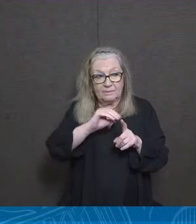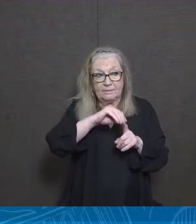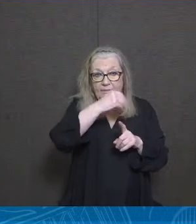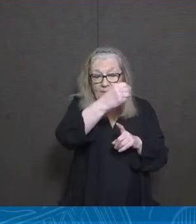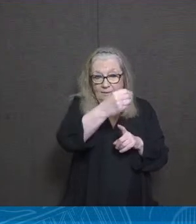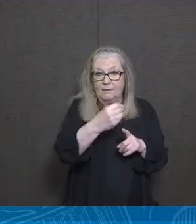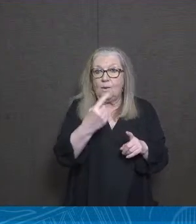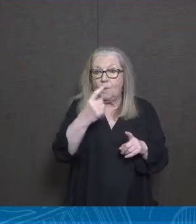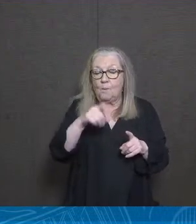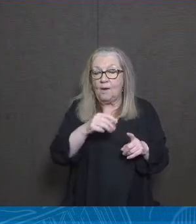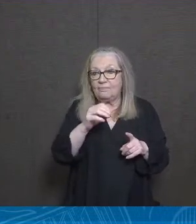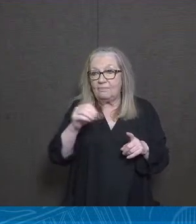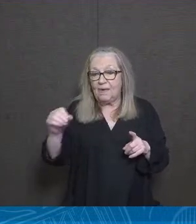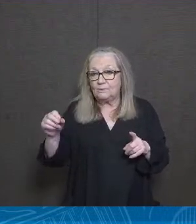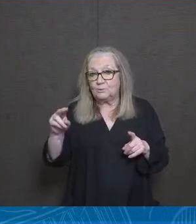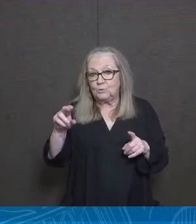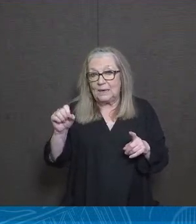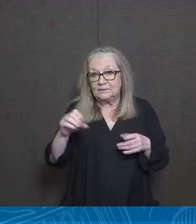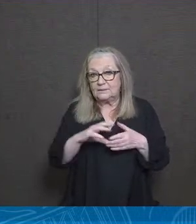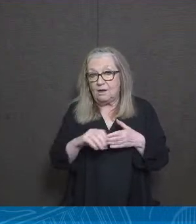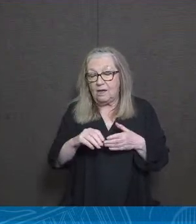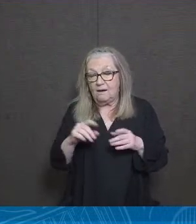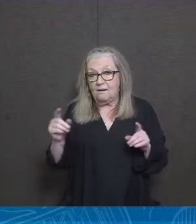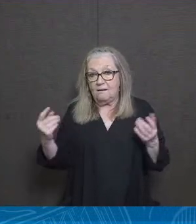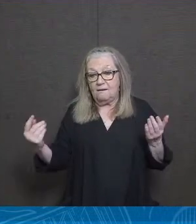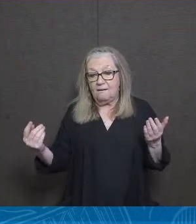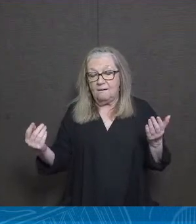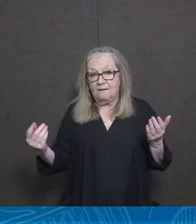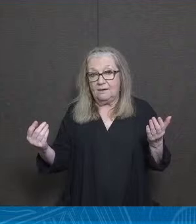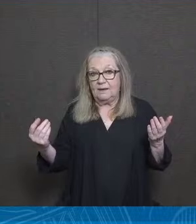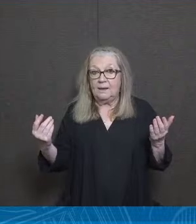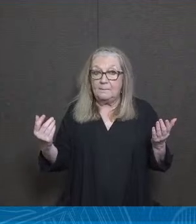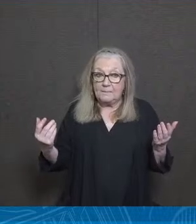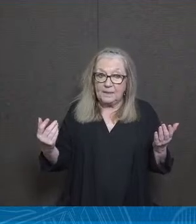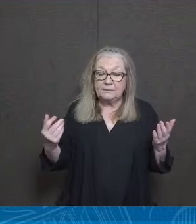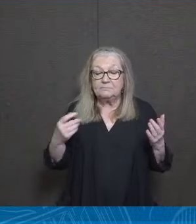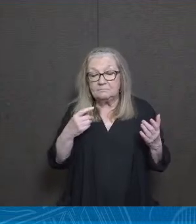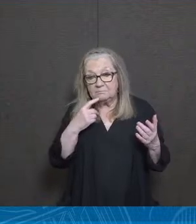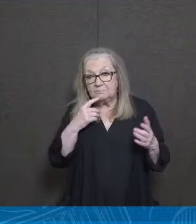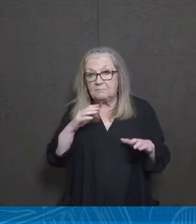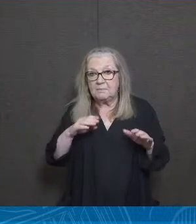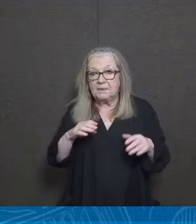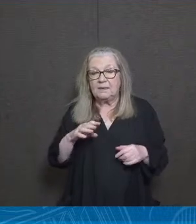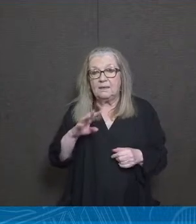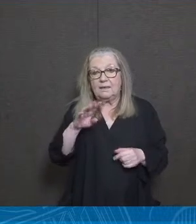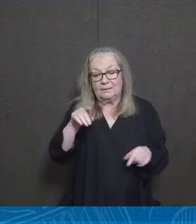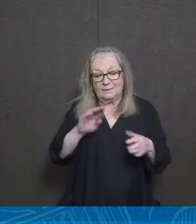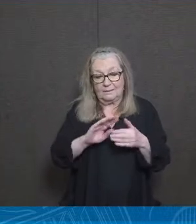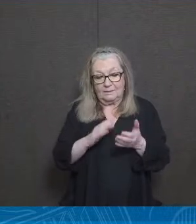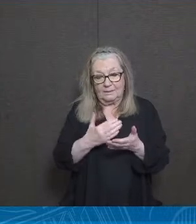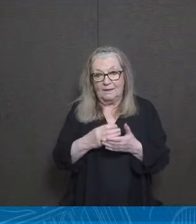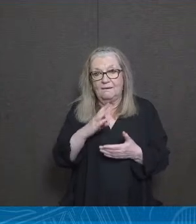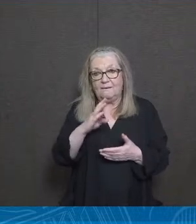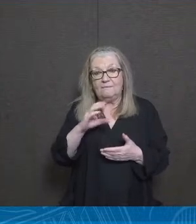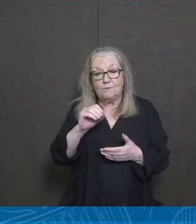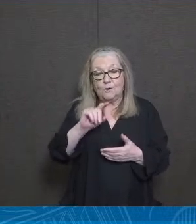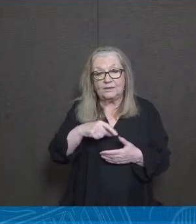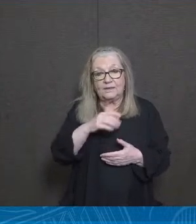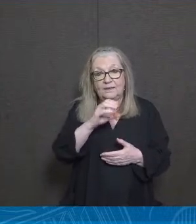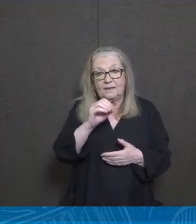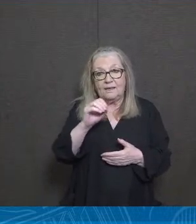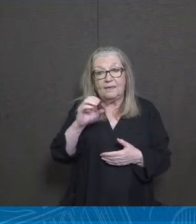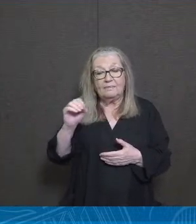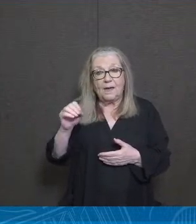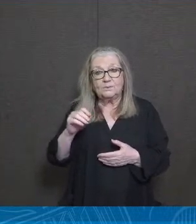we decided the new, different price in the Philippines, so 40,000 pesos per month. But this